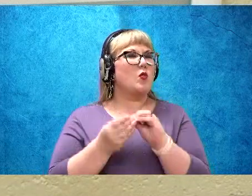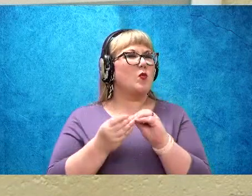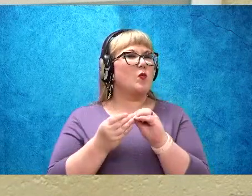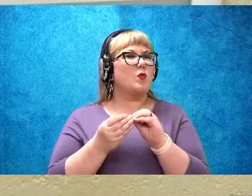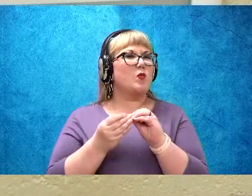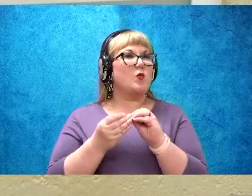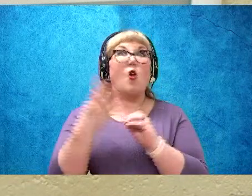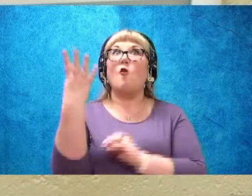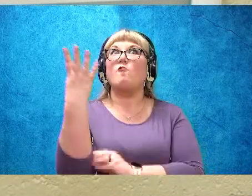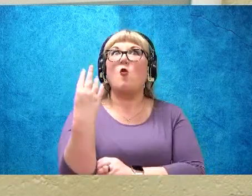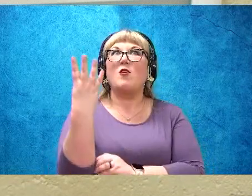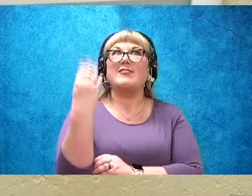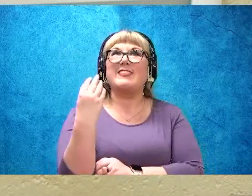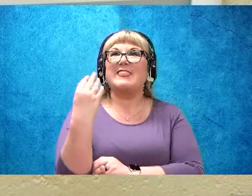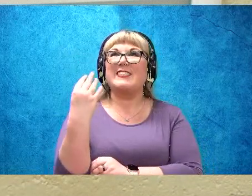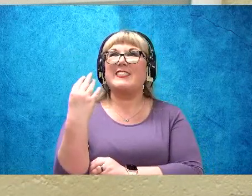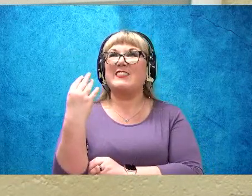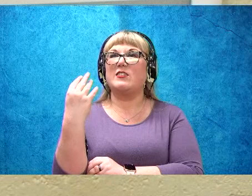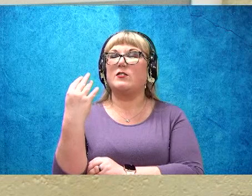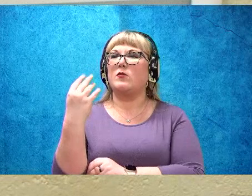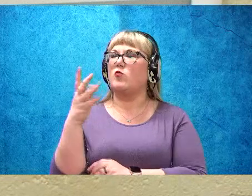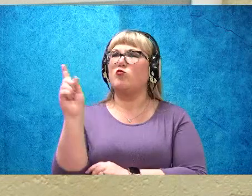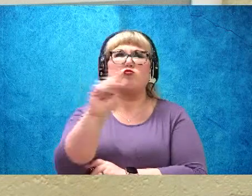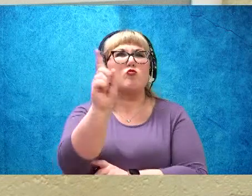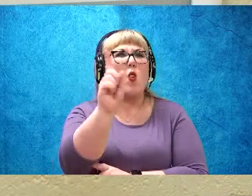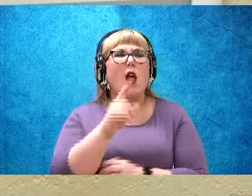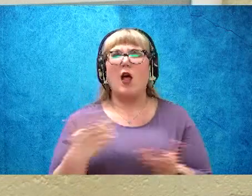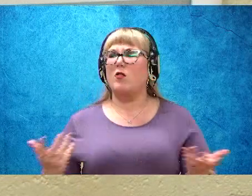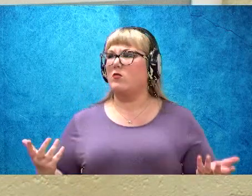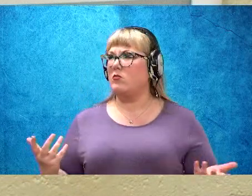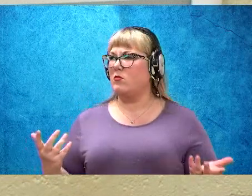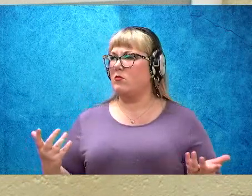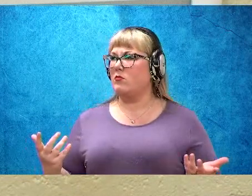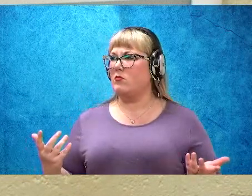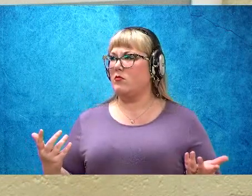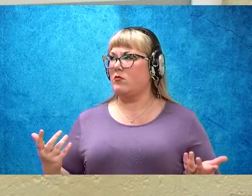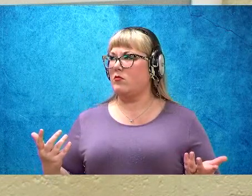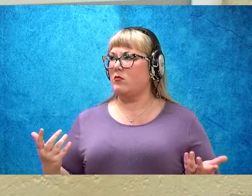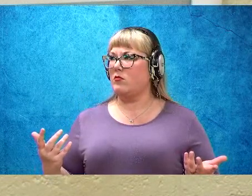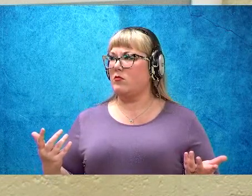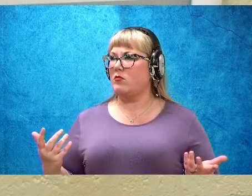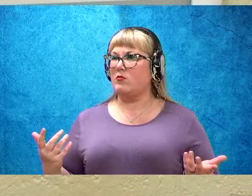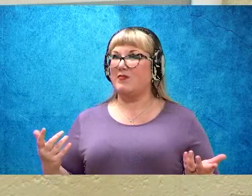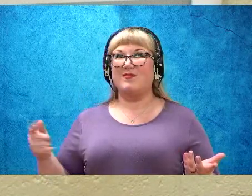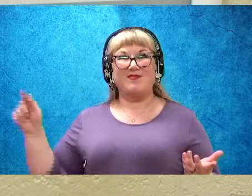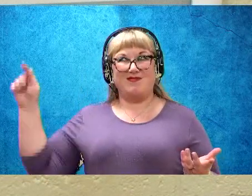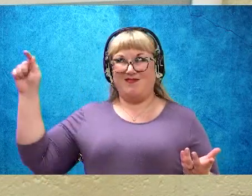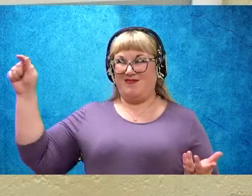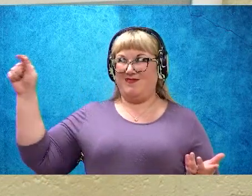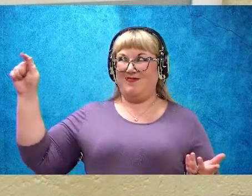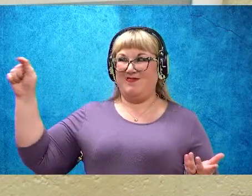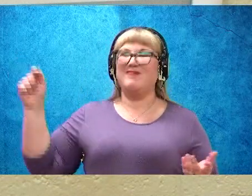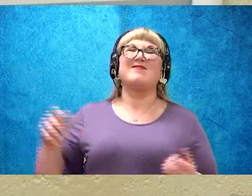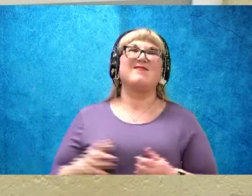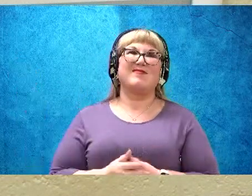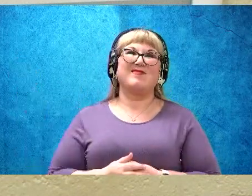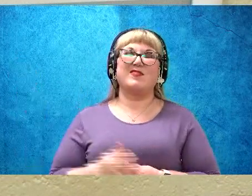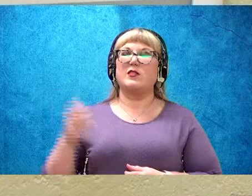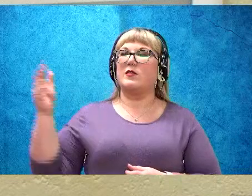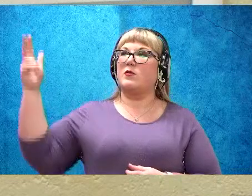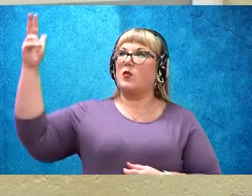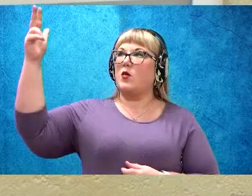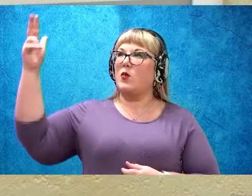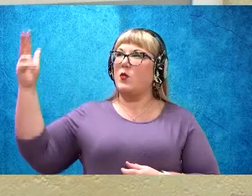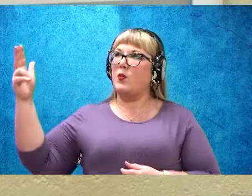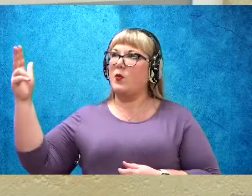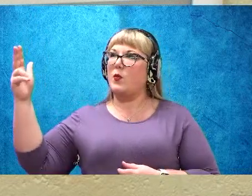number 14? Where's number 14? Good job. I'm going to drive my car down and